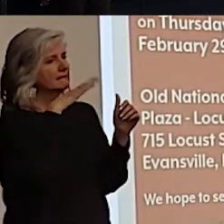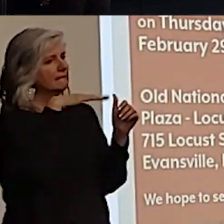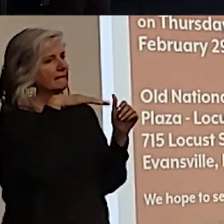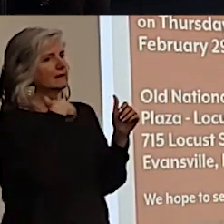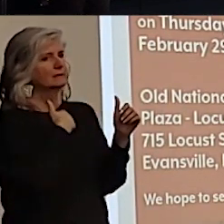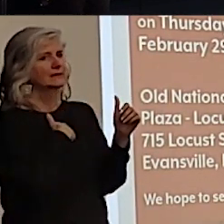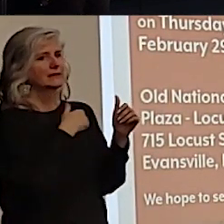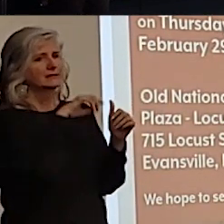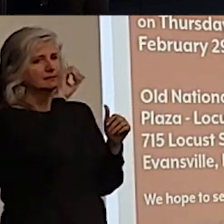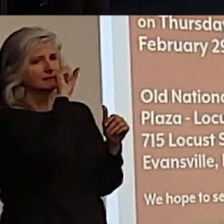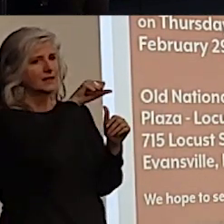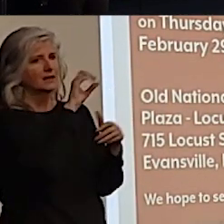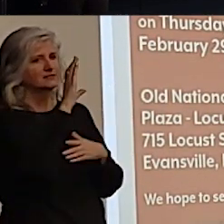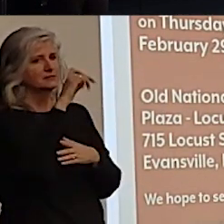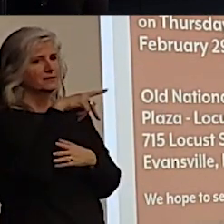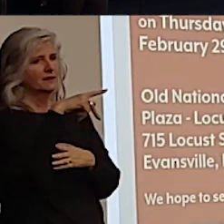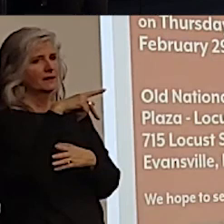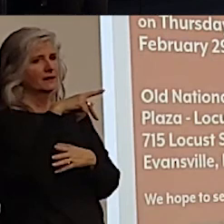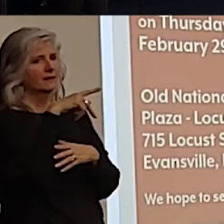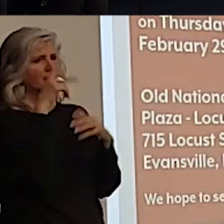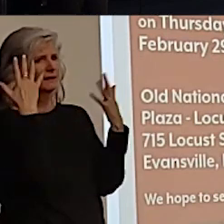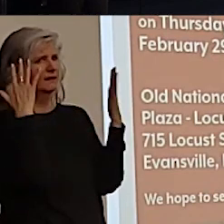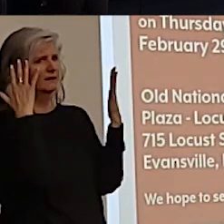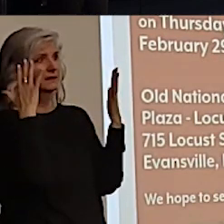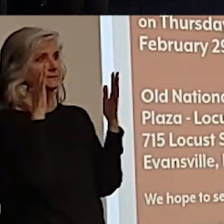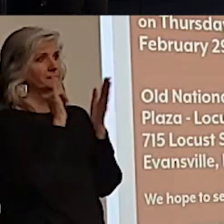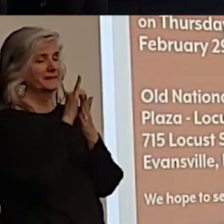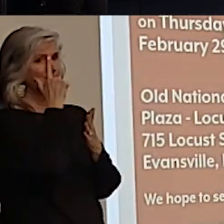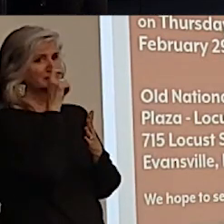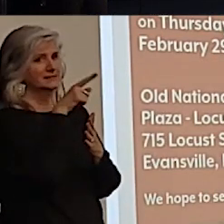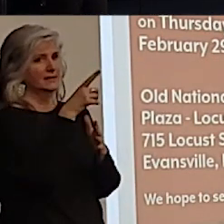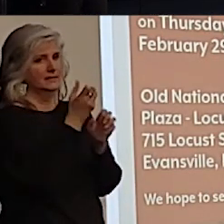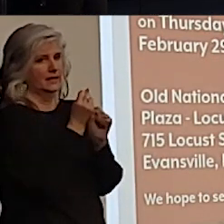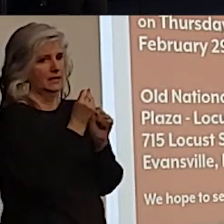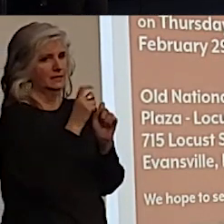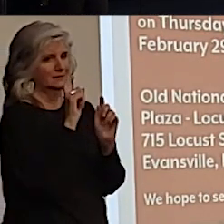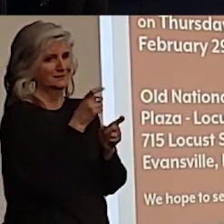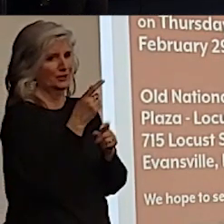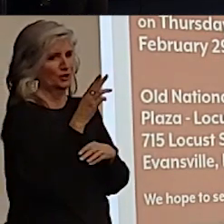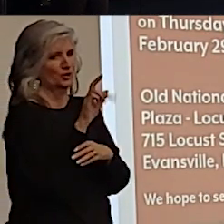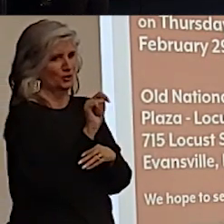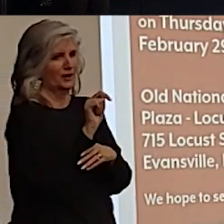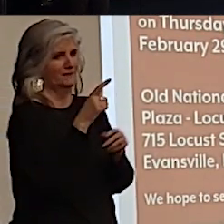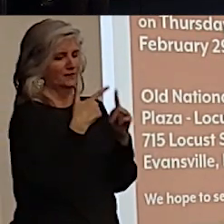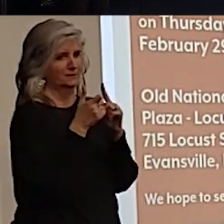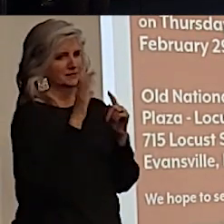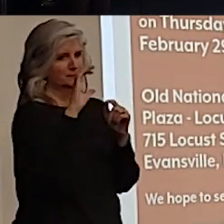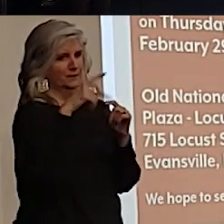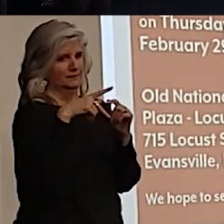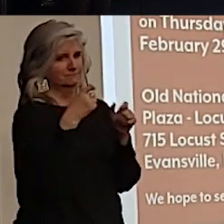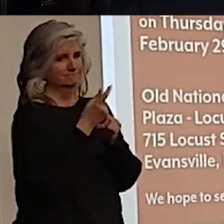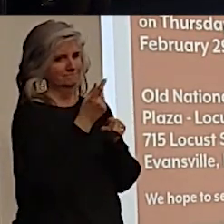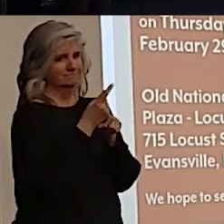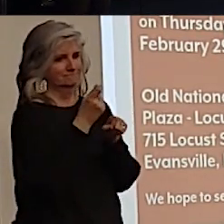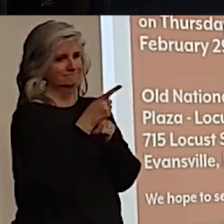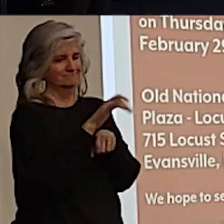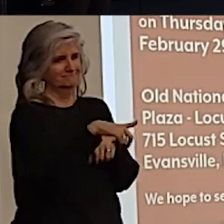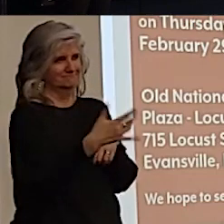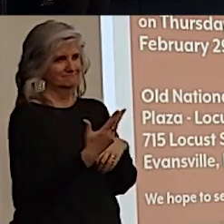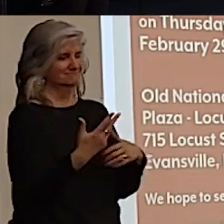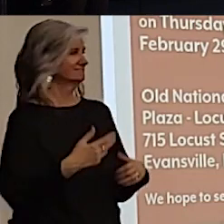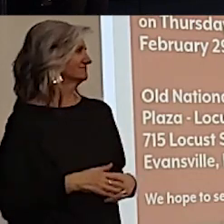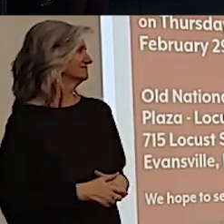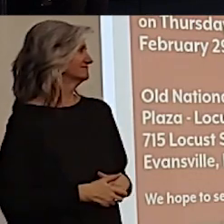we love CenterPoint, yay, rah, yay, rah. And that's because they get, you know, a grant from CenterPoint on an annual basis or something, you know.